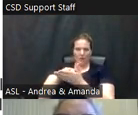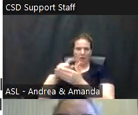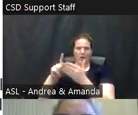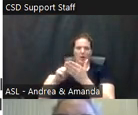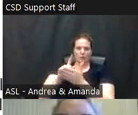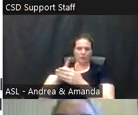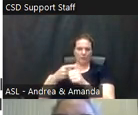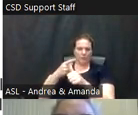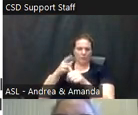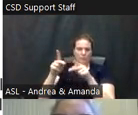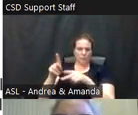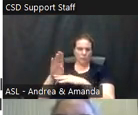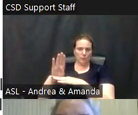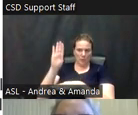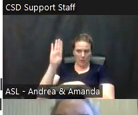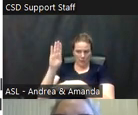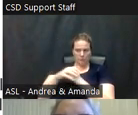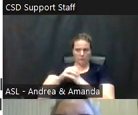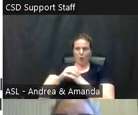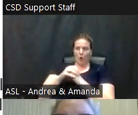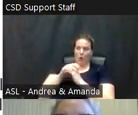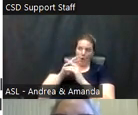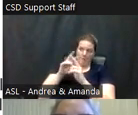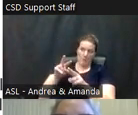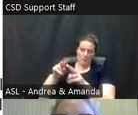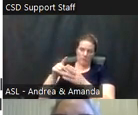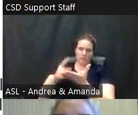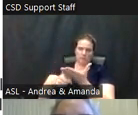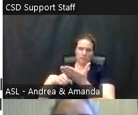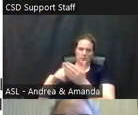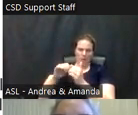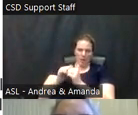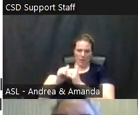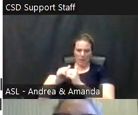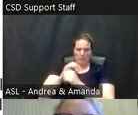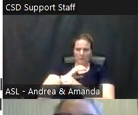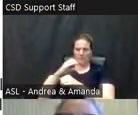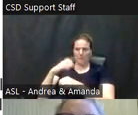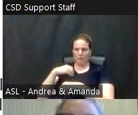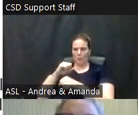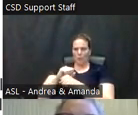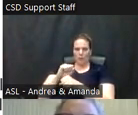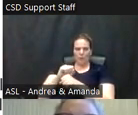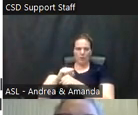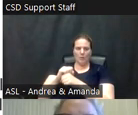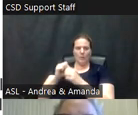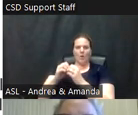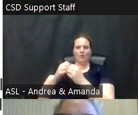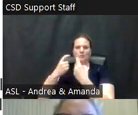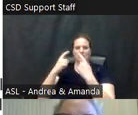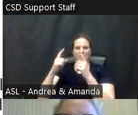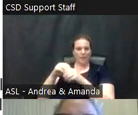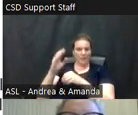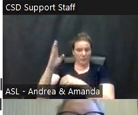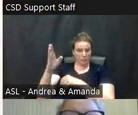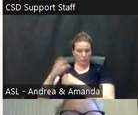to raise their hand, and be constructive, look forward and discuss how to make the commission's work more successful in the